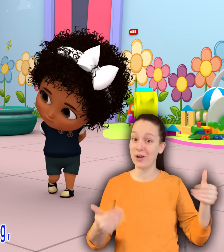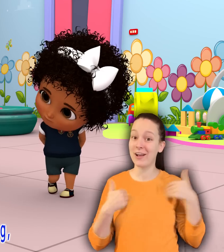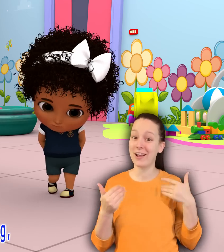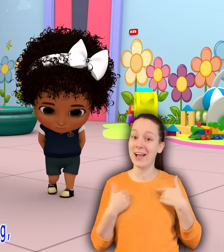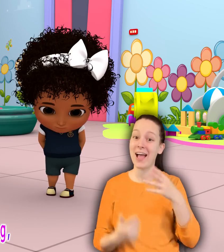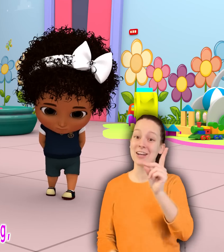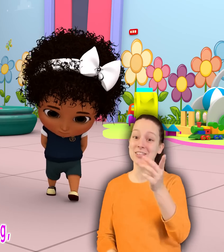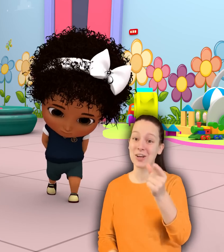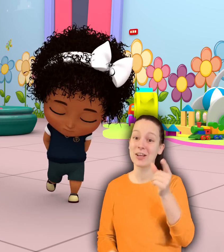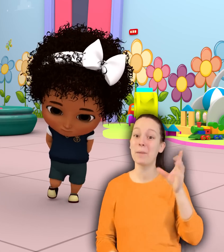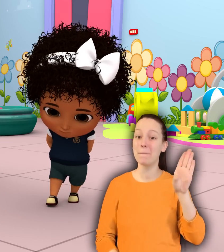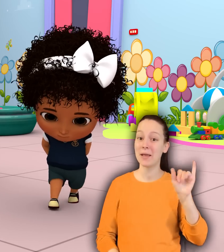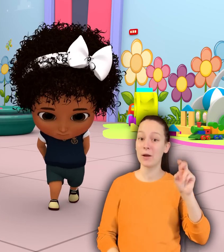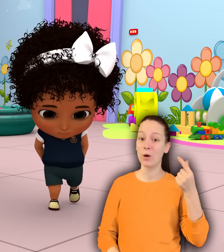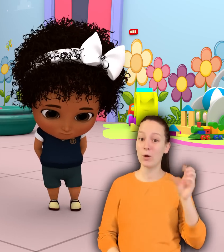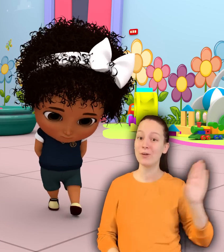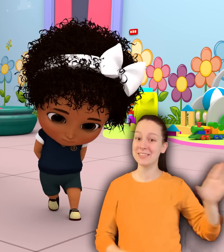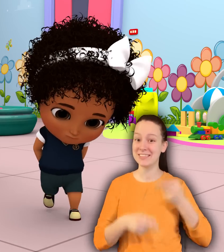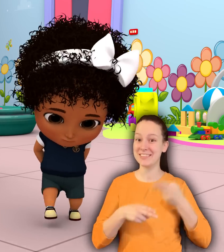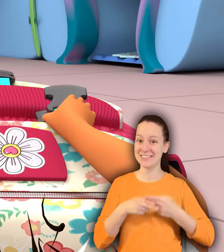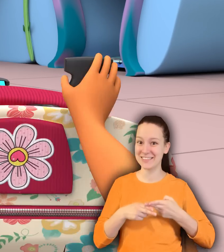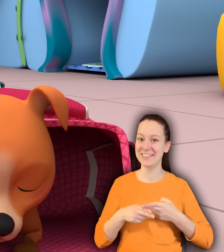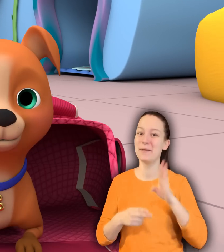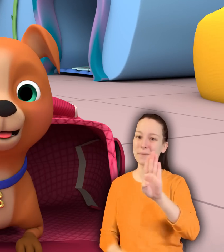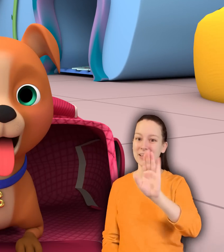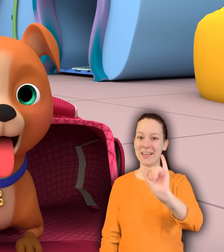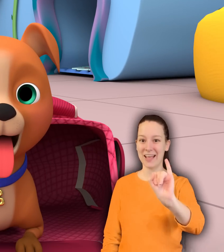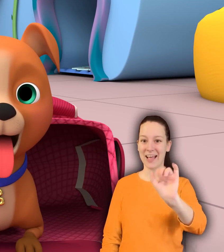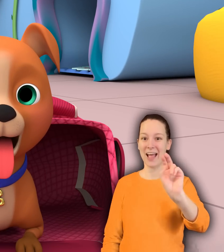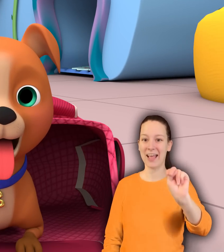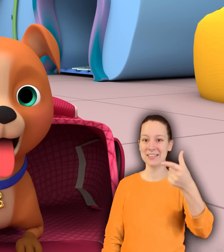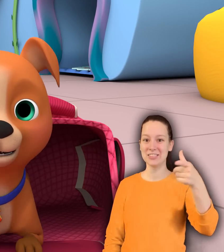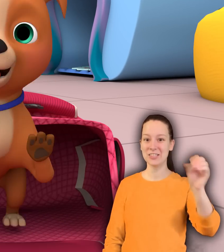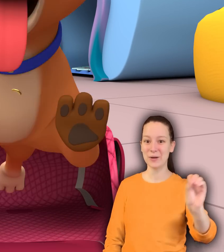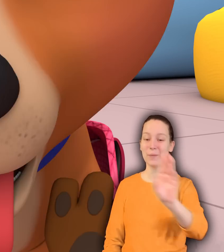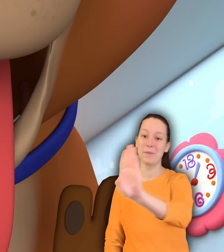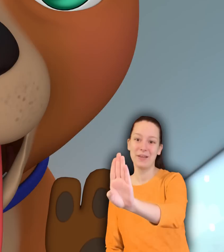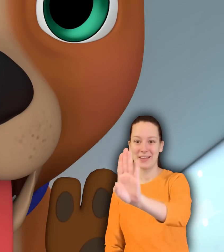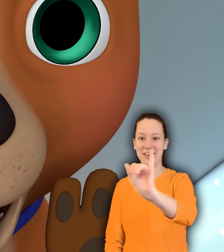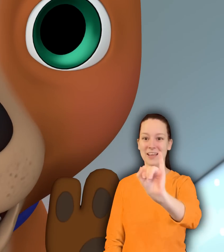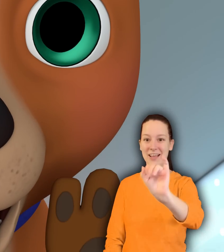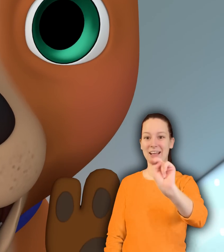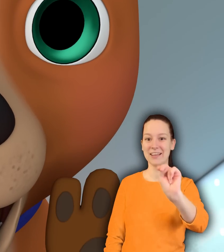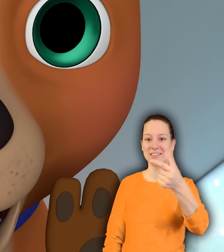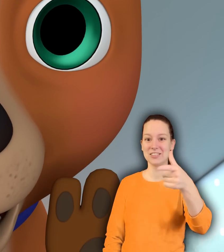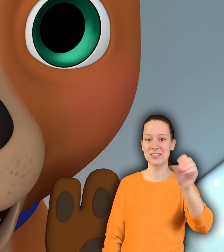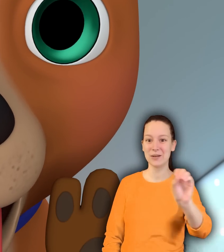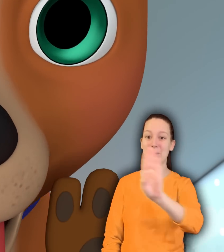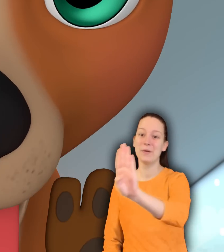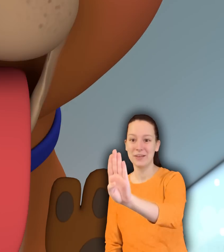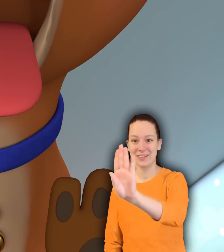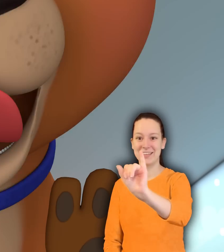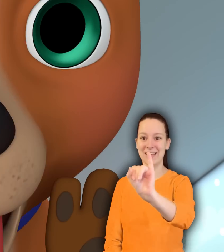there was a farmer had a dog and Bingo was his name oh b i n o b i